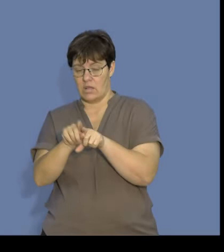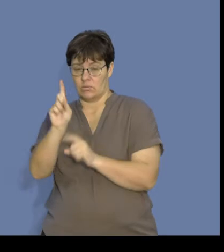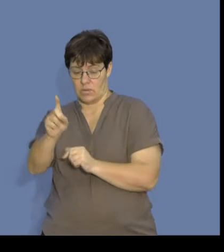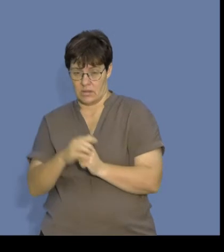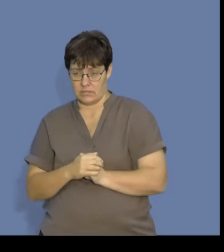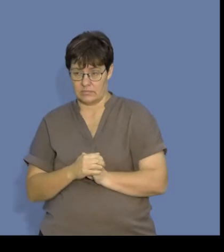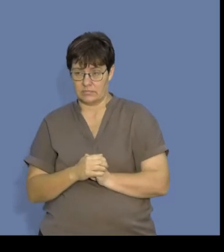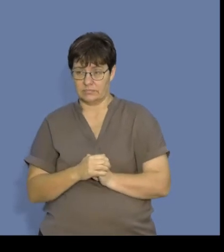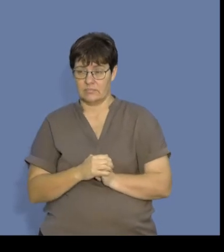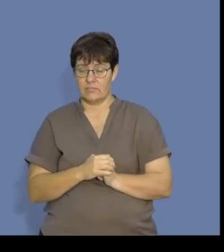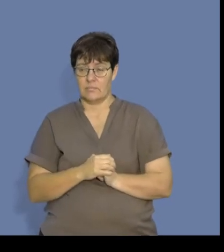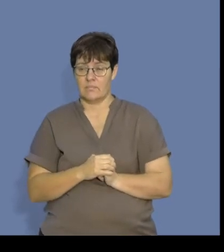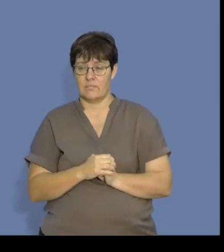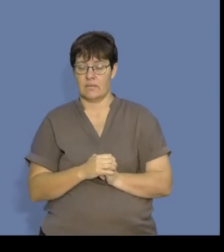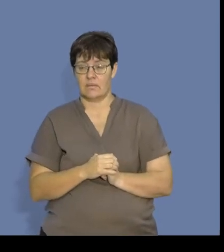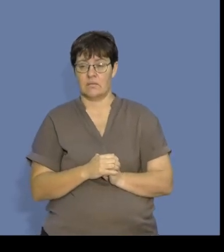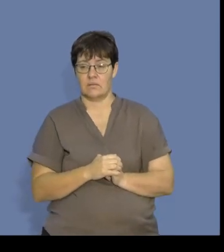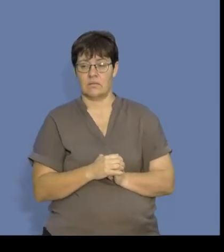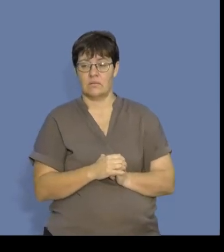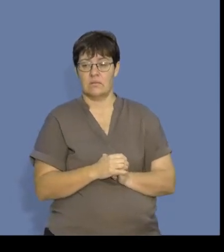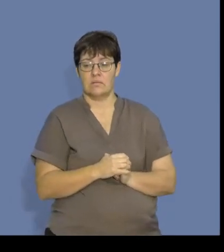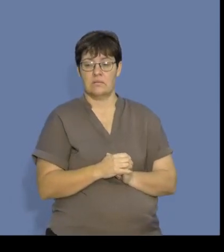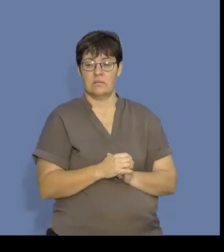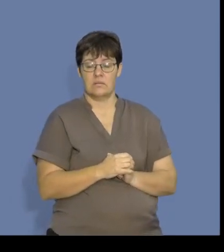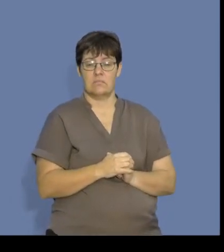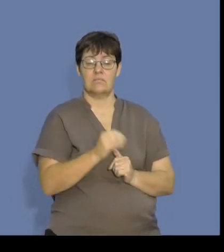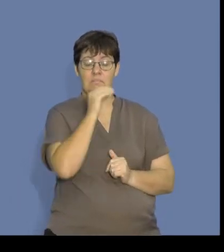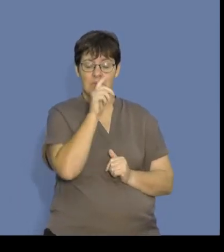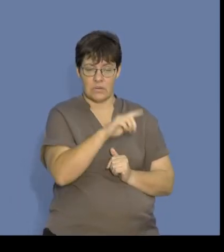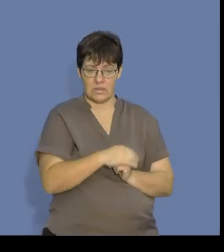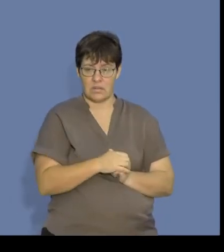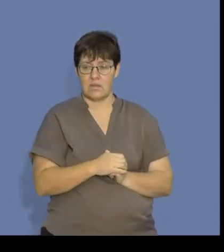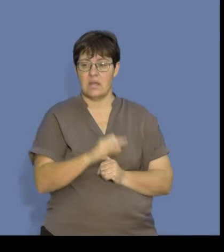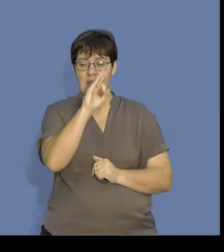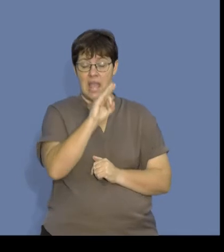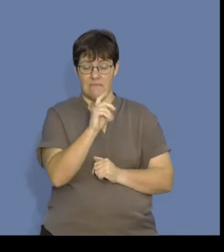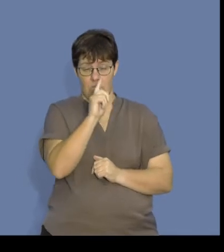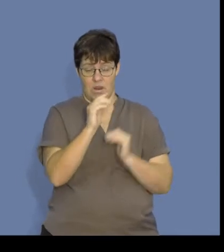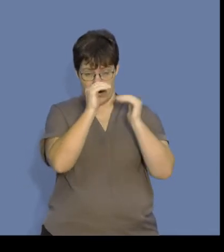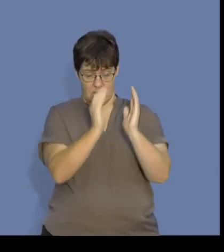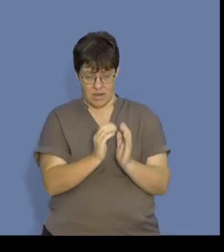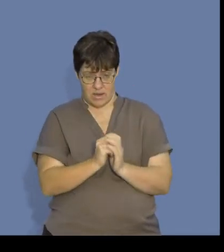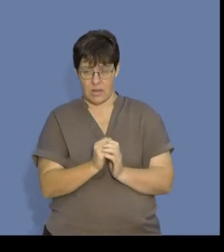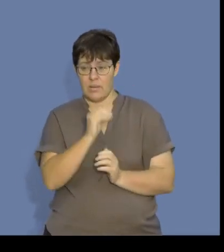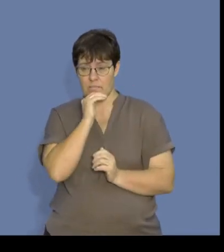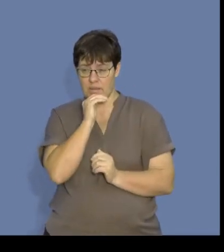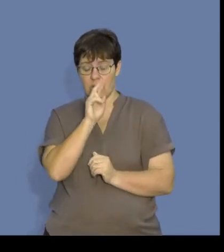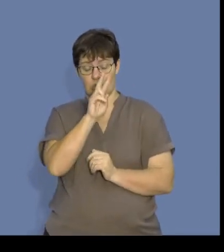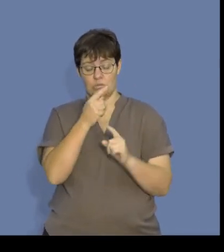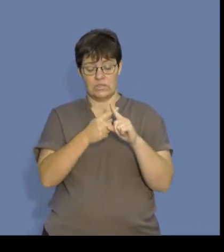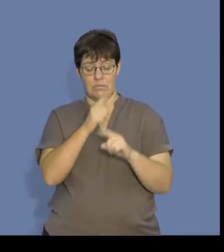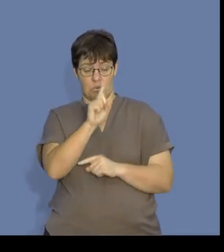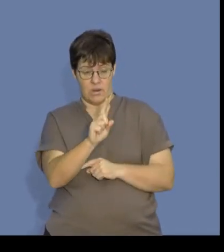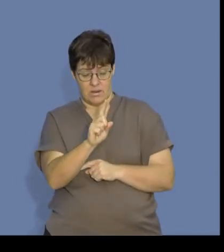1. Then the second one, if x is equals to 1, it means it's f of 1, then it becomes